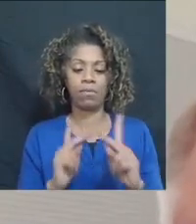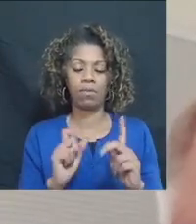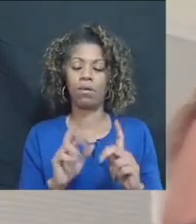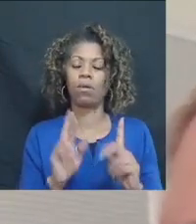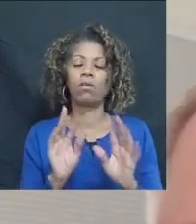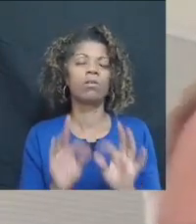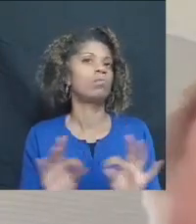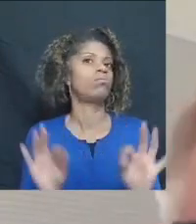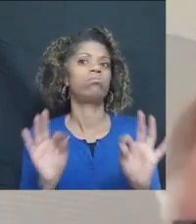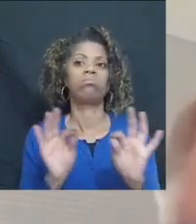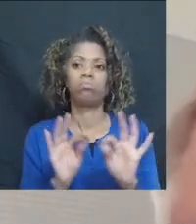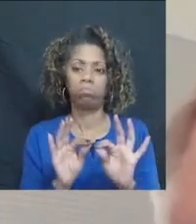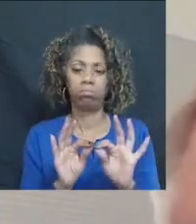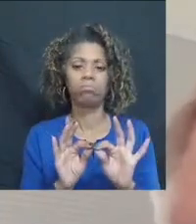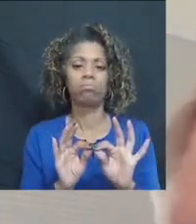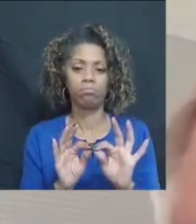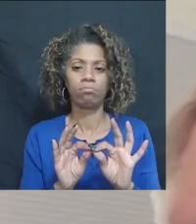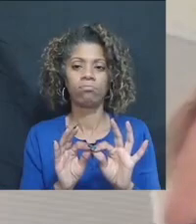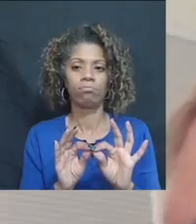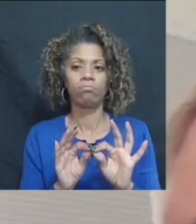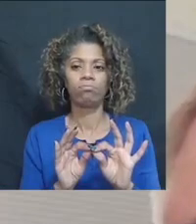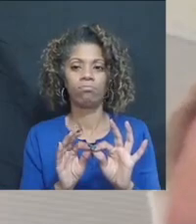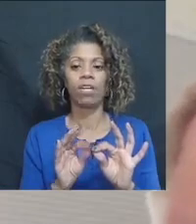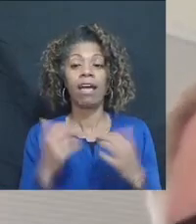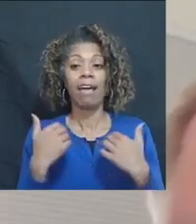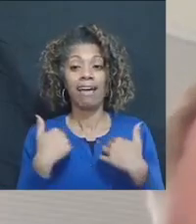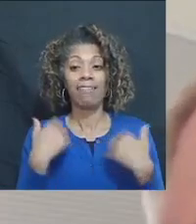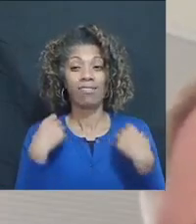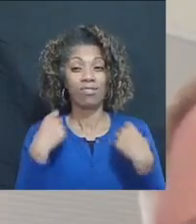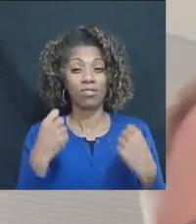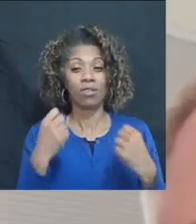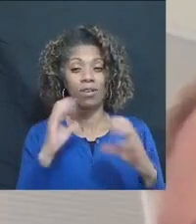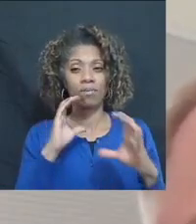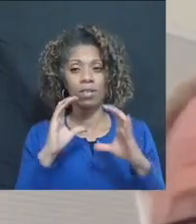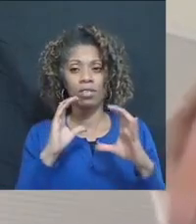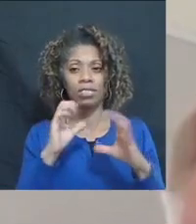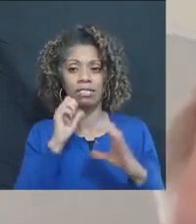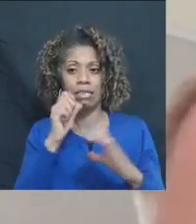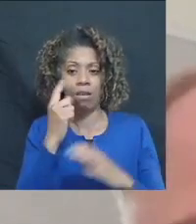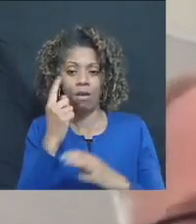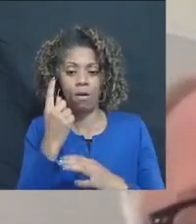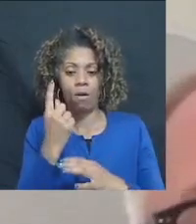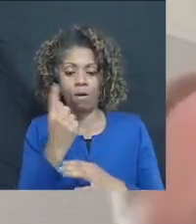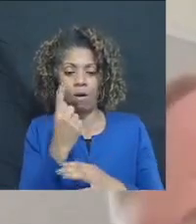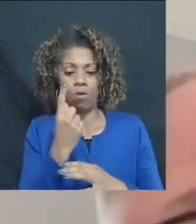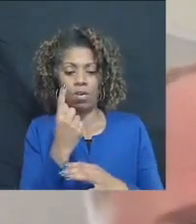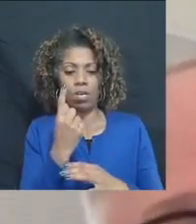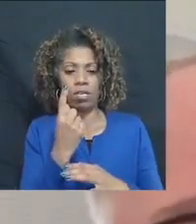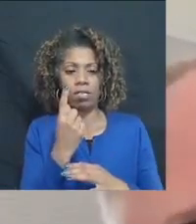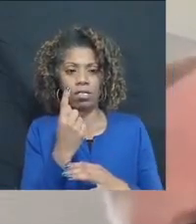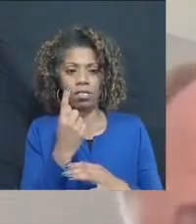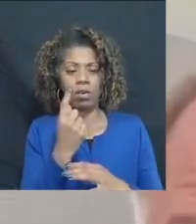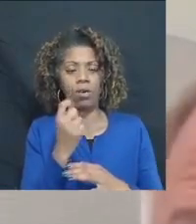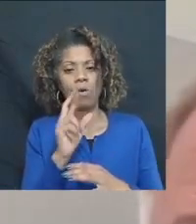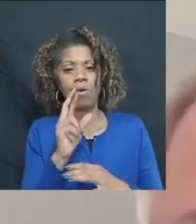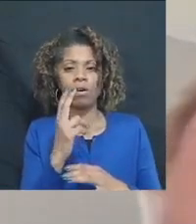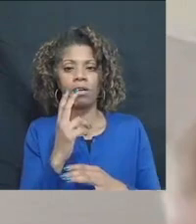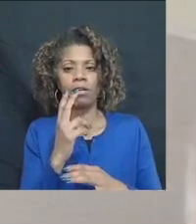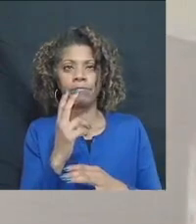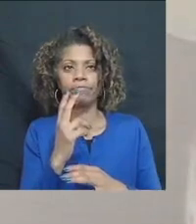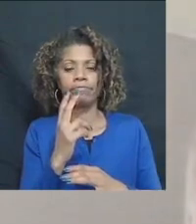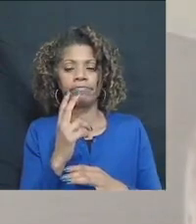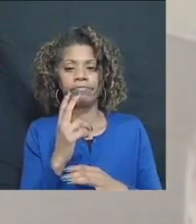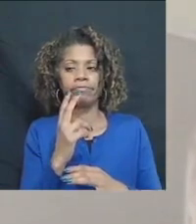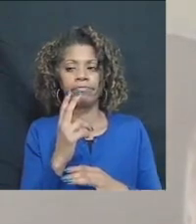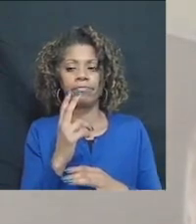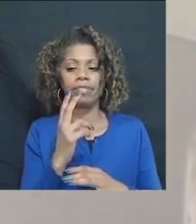frankly, having strong communication skills isn't always what foundation, external skills are not always what foundations are looking